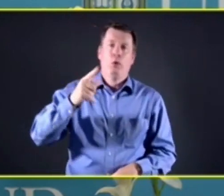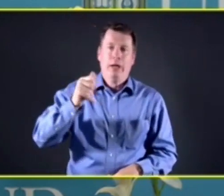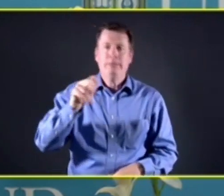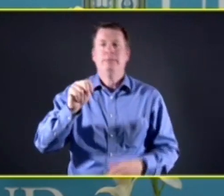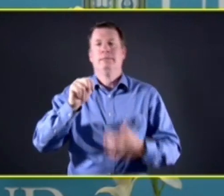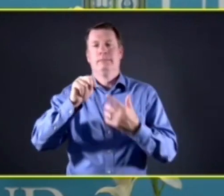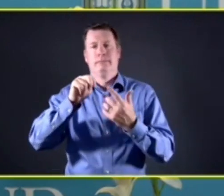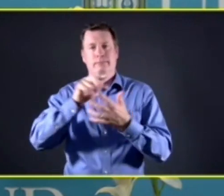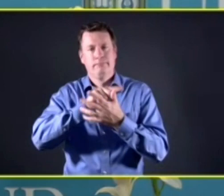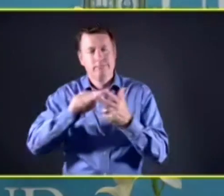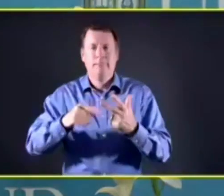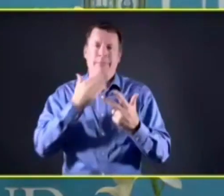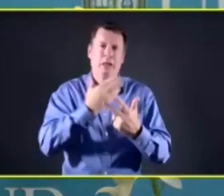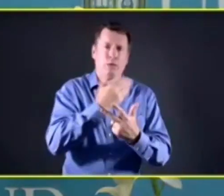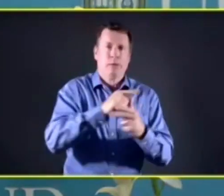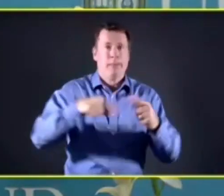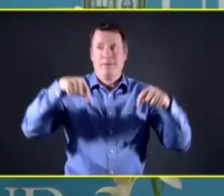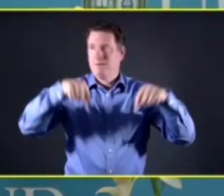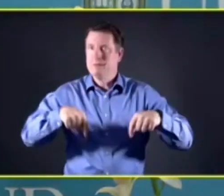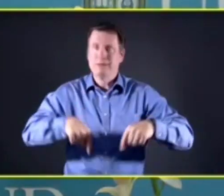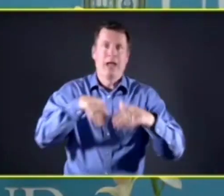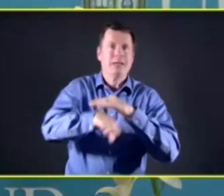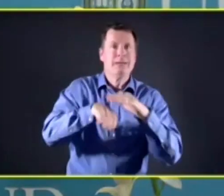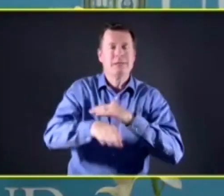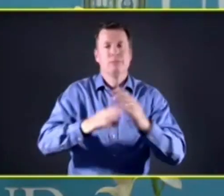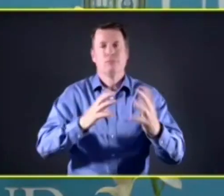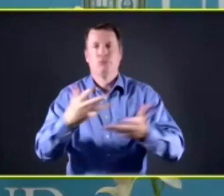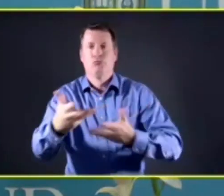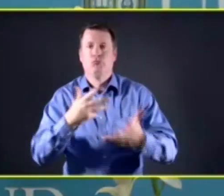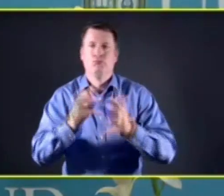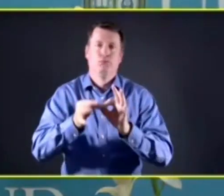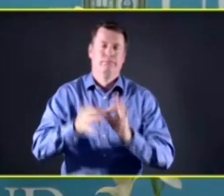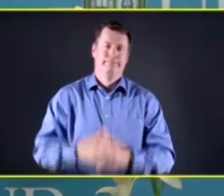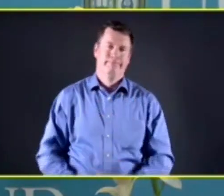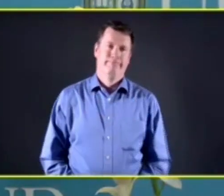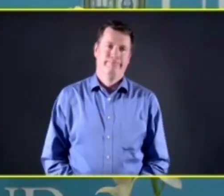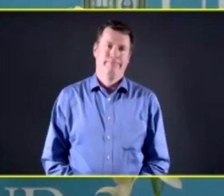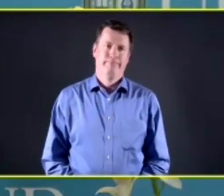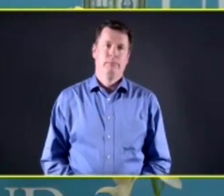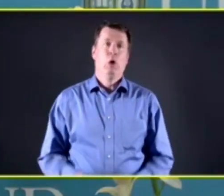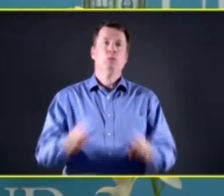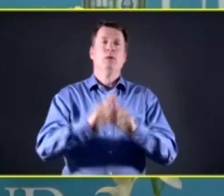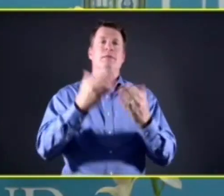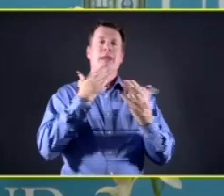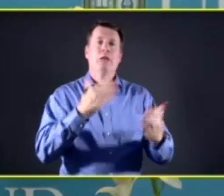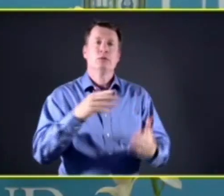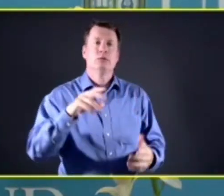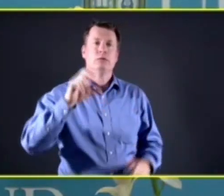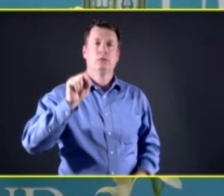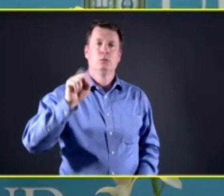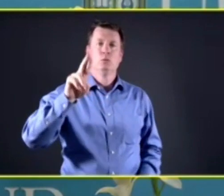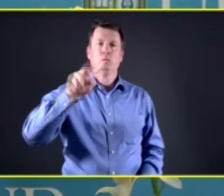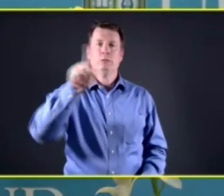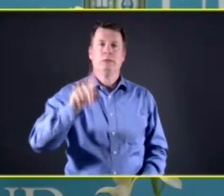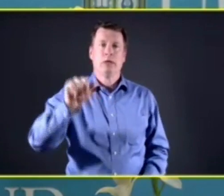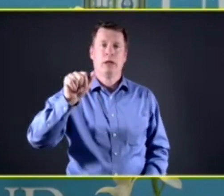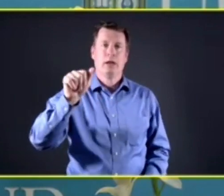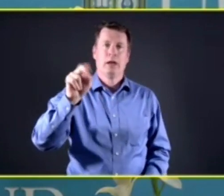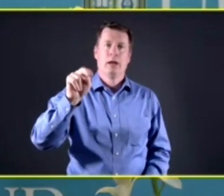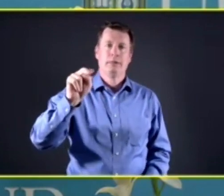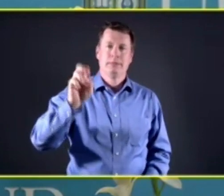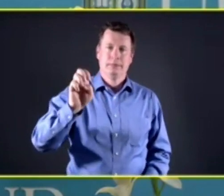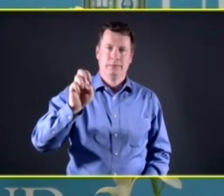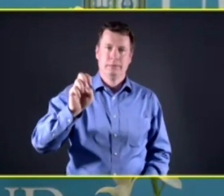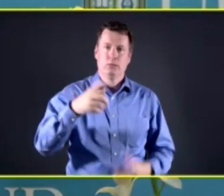this event more accessible. Thank the media for joining us. My colleague Suzanne Palo, who put together all the materials. We should note for